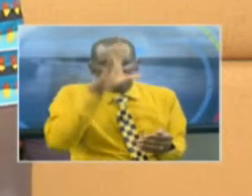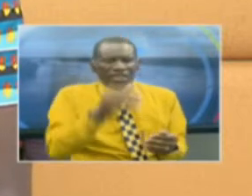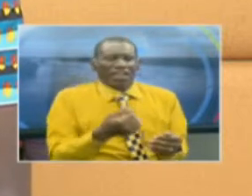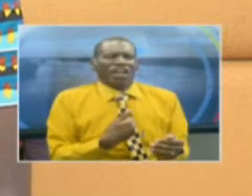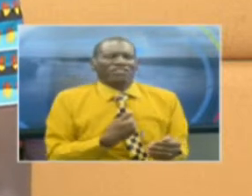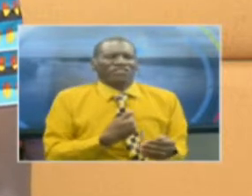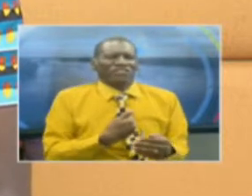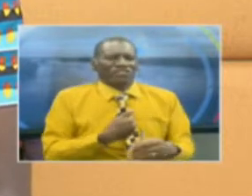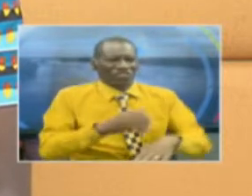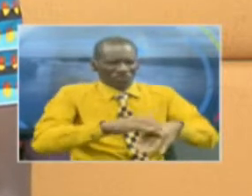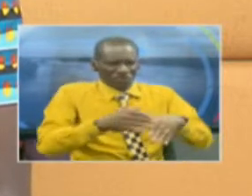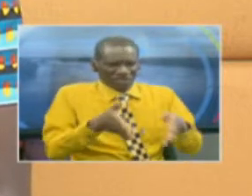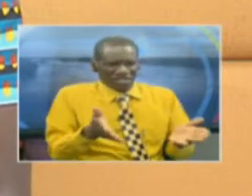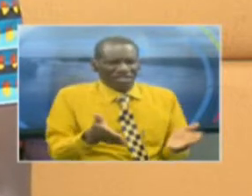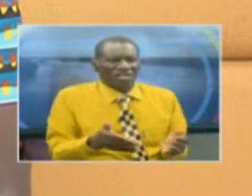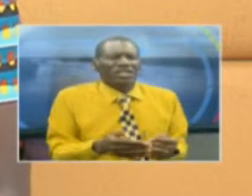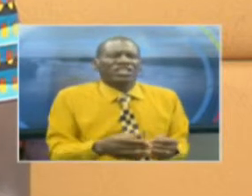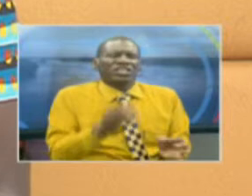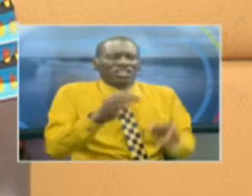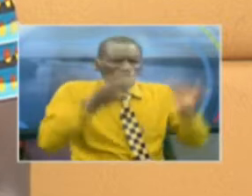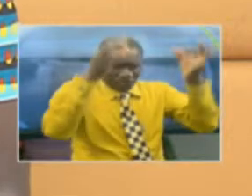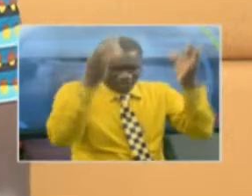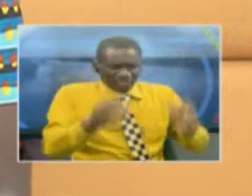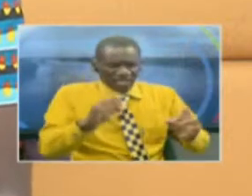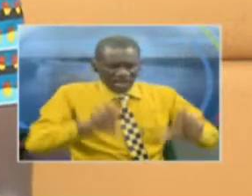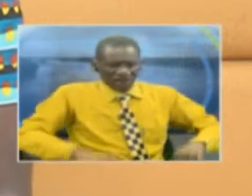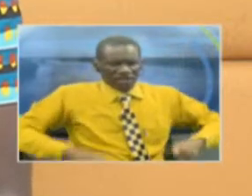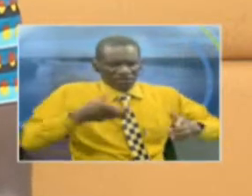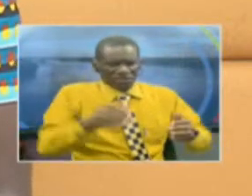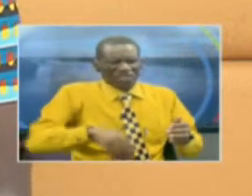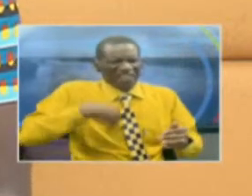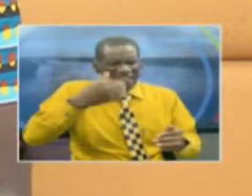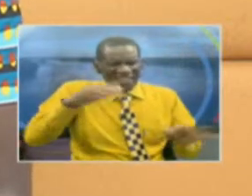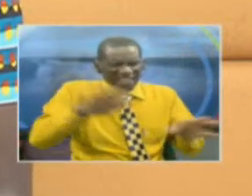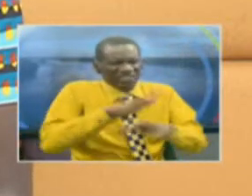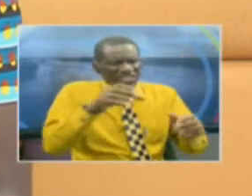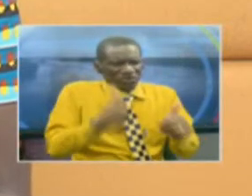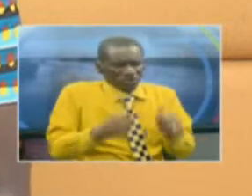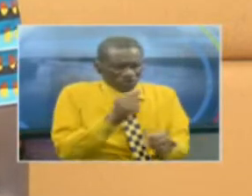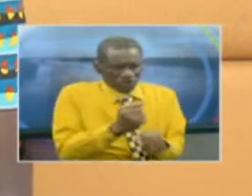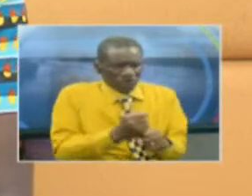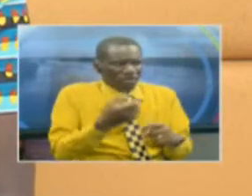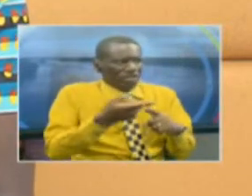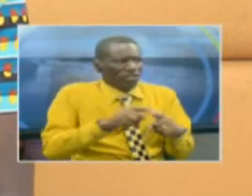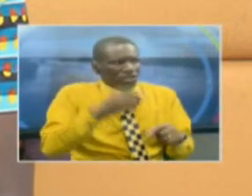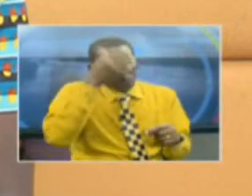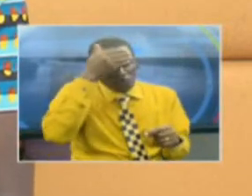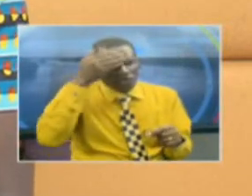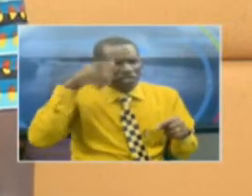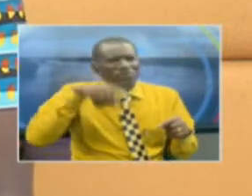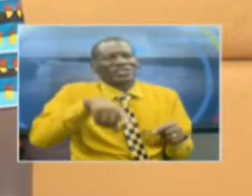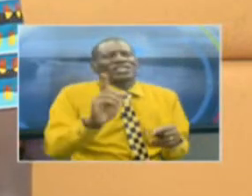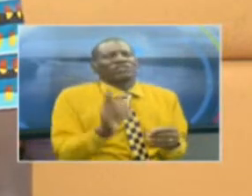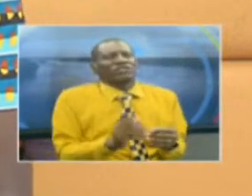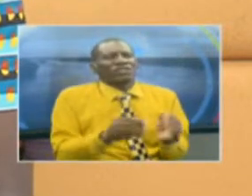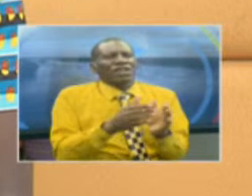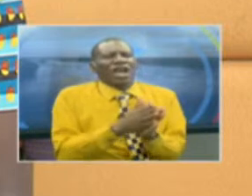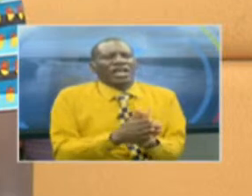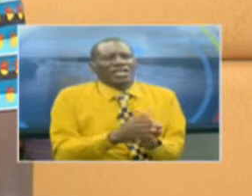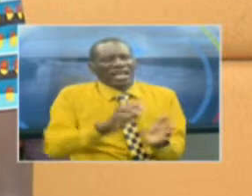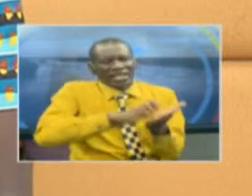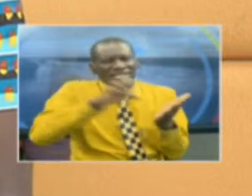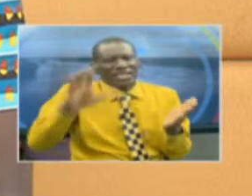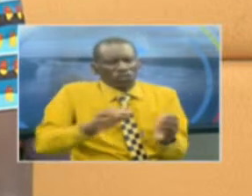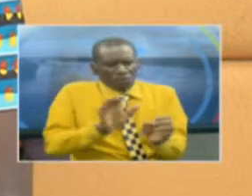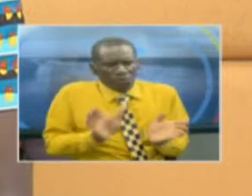Yeah. But if you decide, I am going to be with you every single step you take, then you forget yourself. And the external pressure,